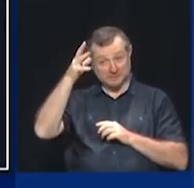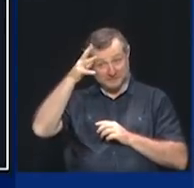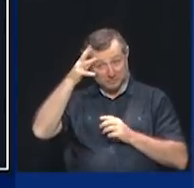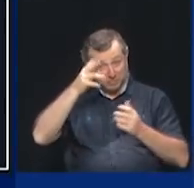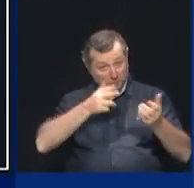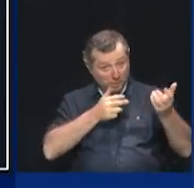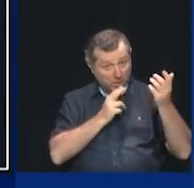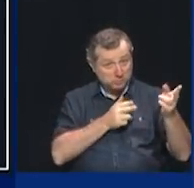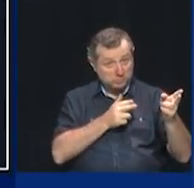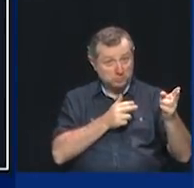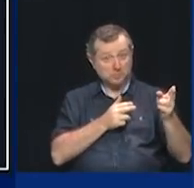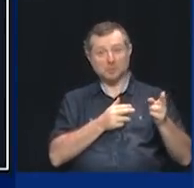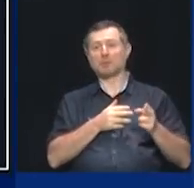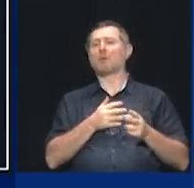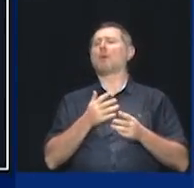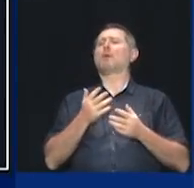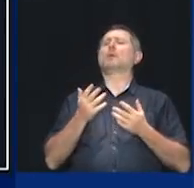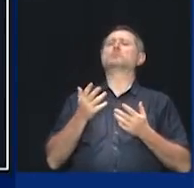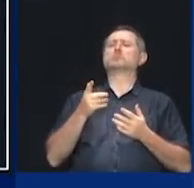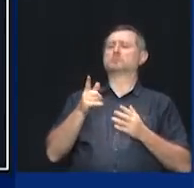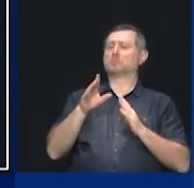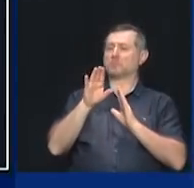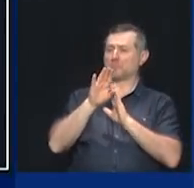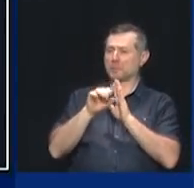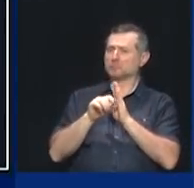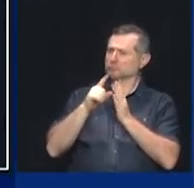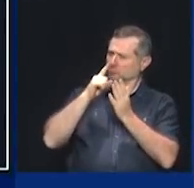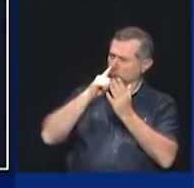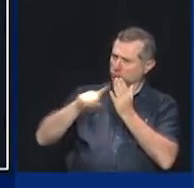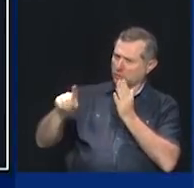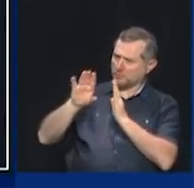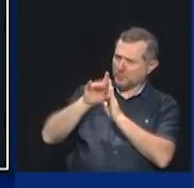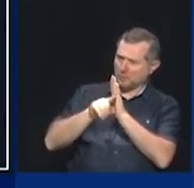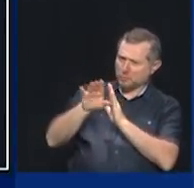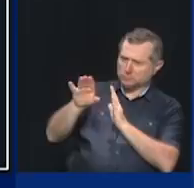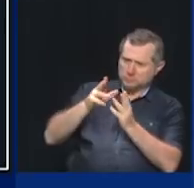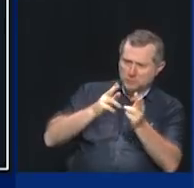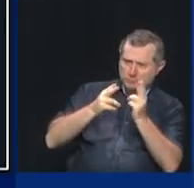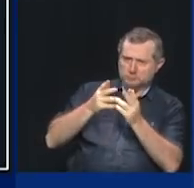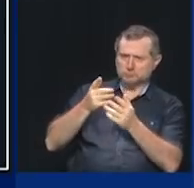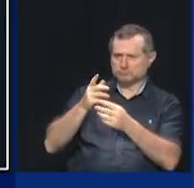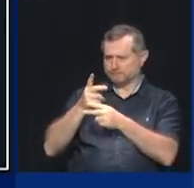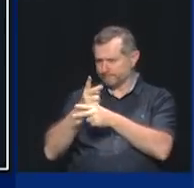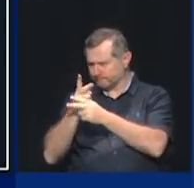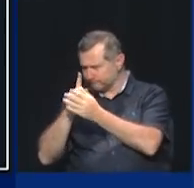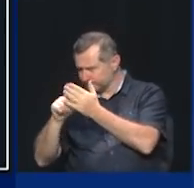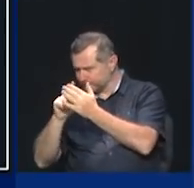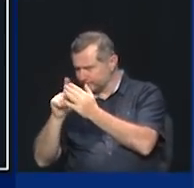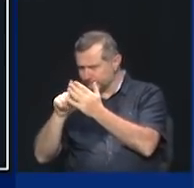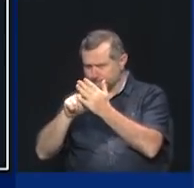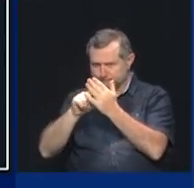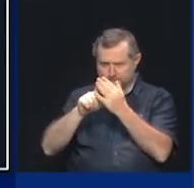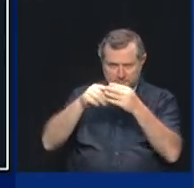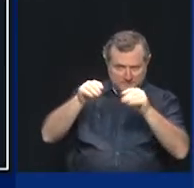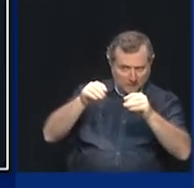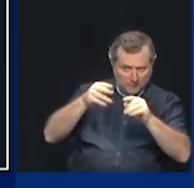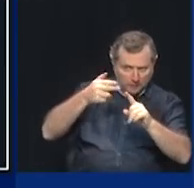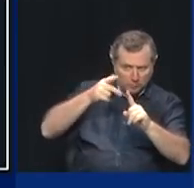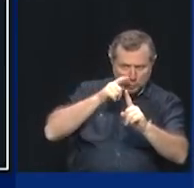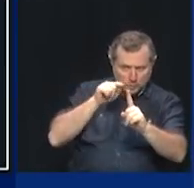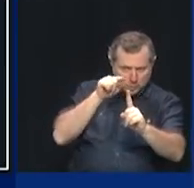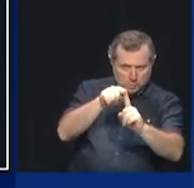a background check? Why don't you close the loopholes? New York did it. We have those laws